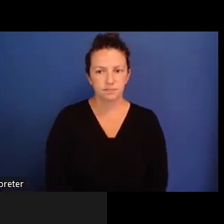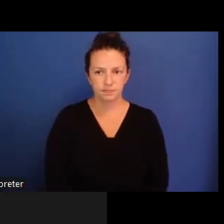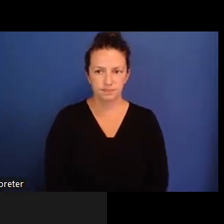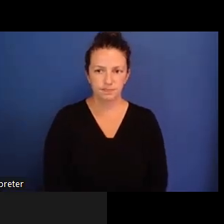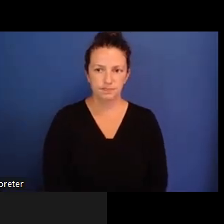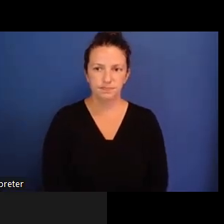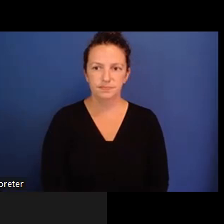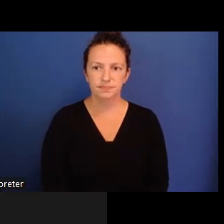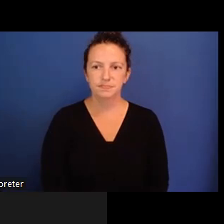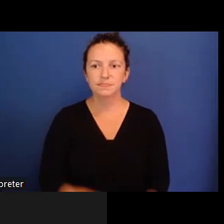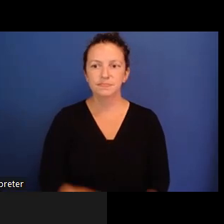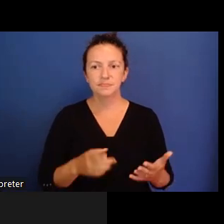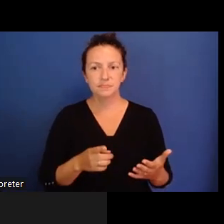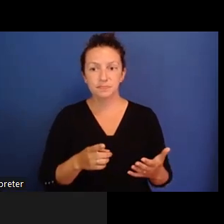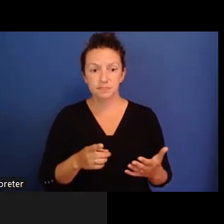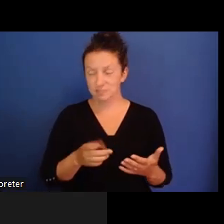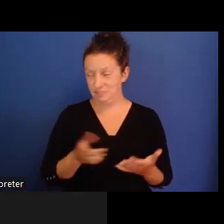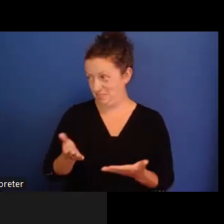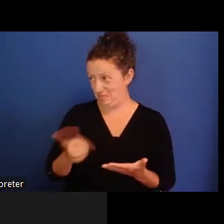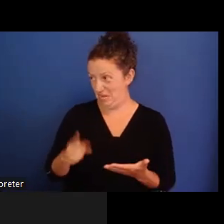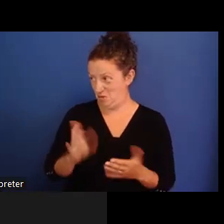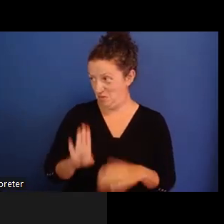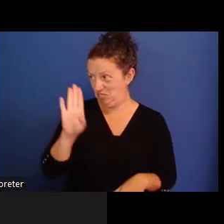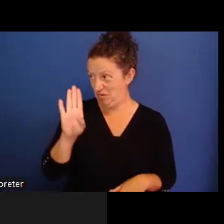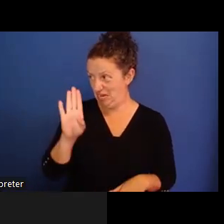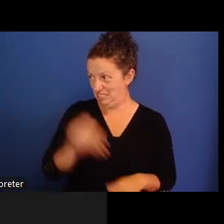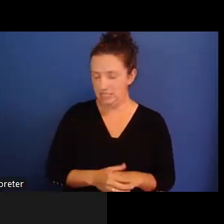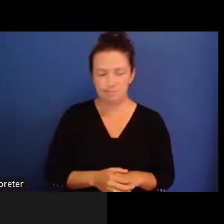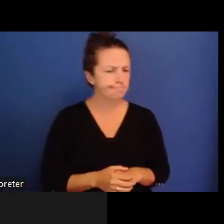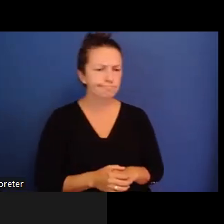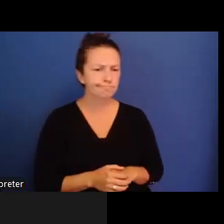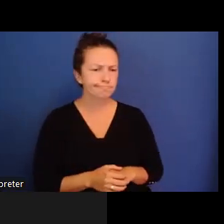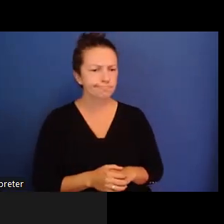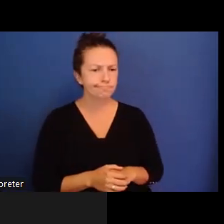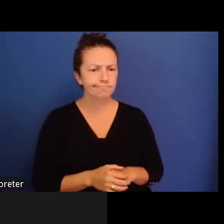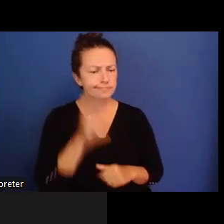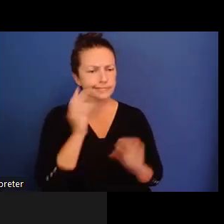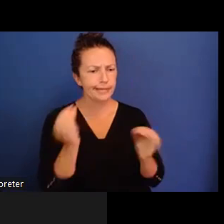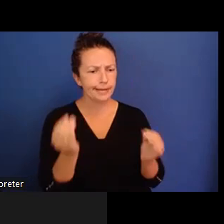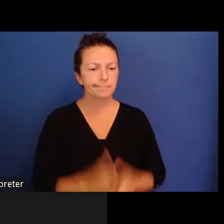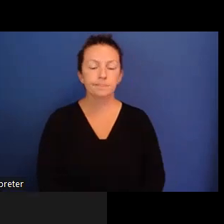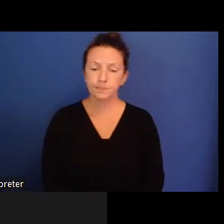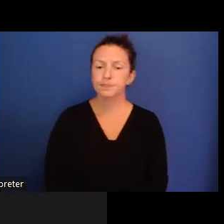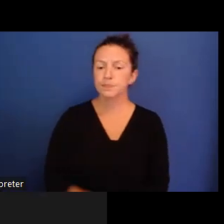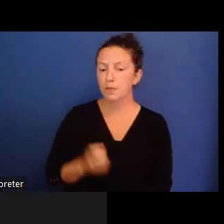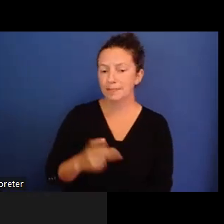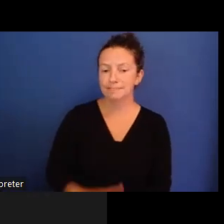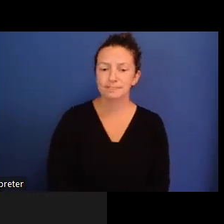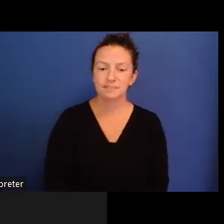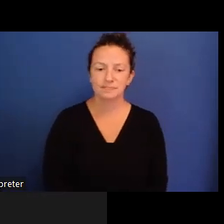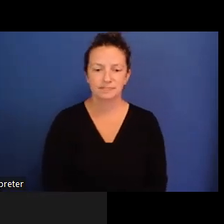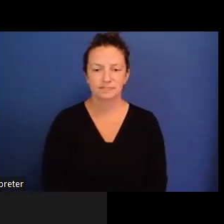No, Elena, anybody raising their hand? I don't see anybody raising hands. Okay. All